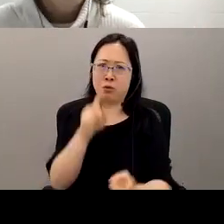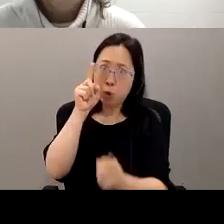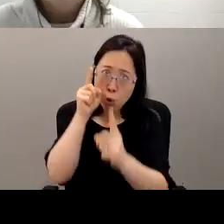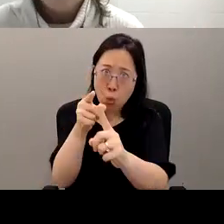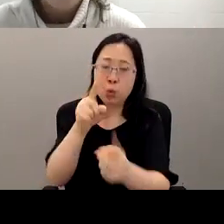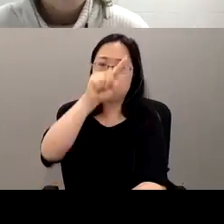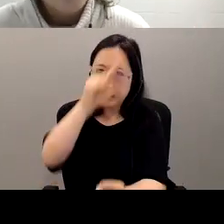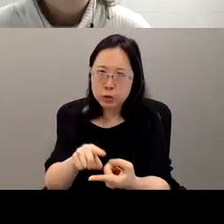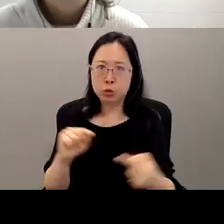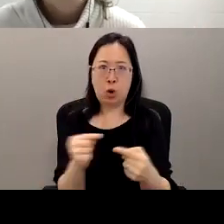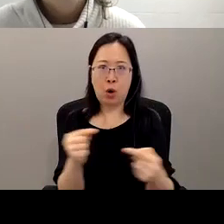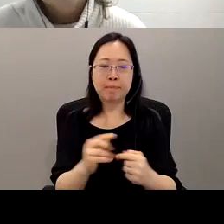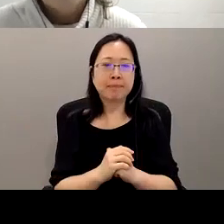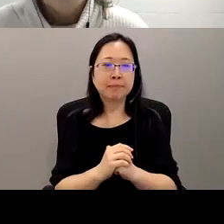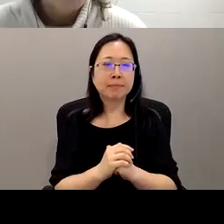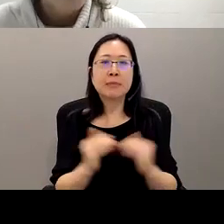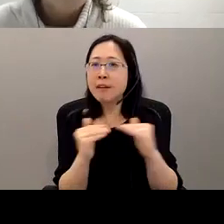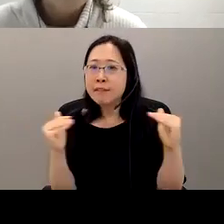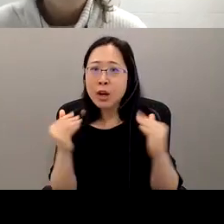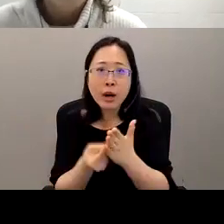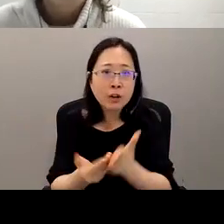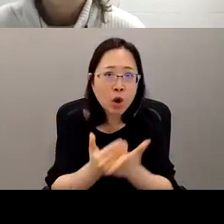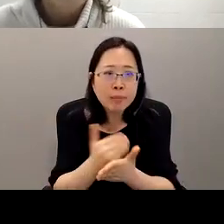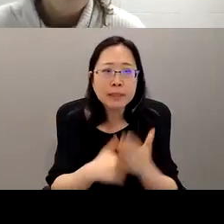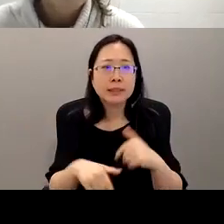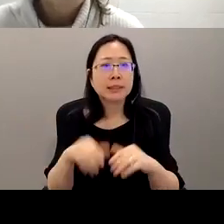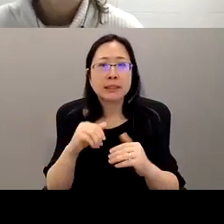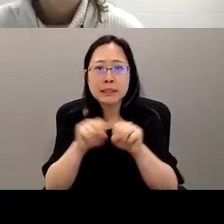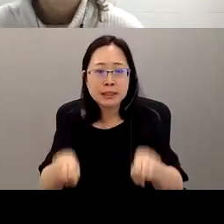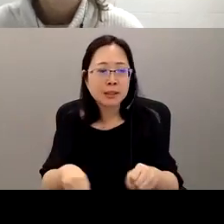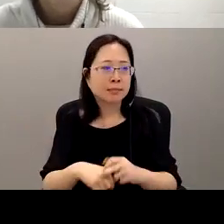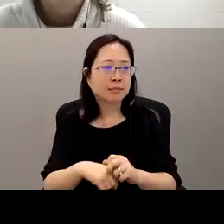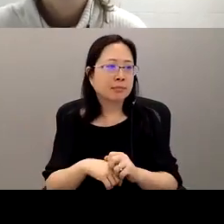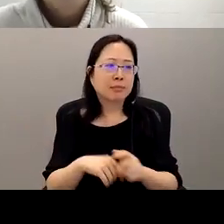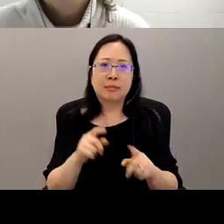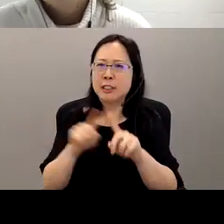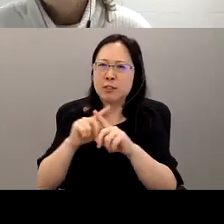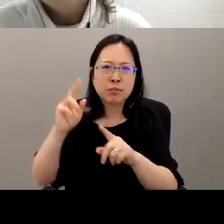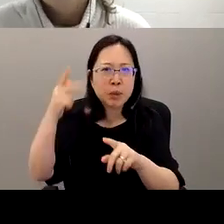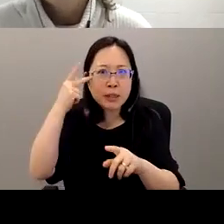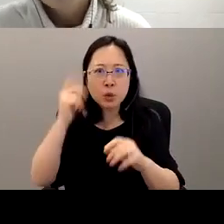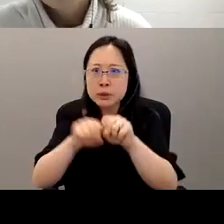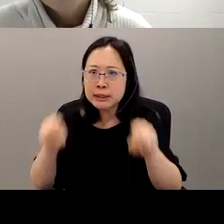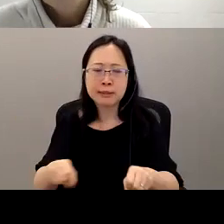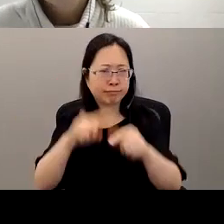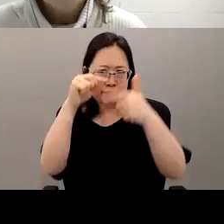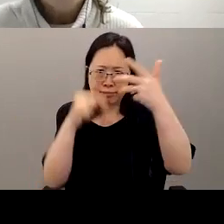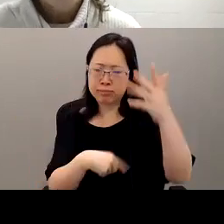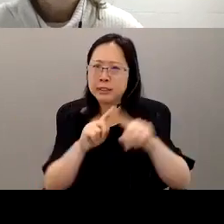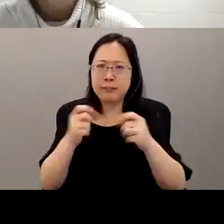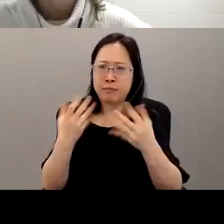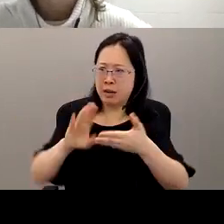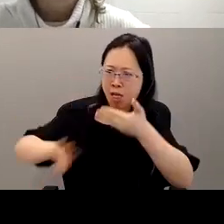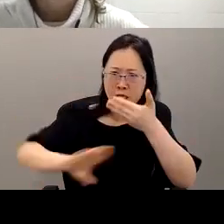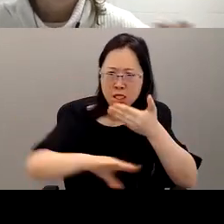connectedness, fair economic systems, anti-oppressive practices, accountable political systems, and others, instead of